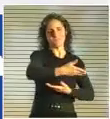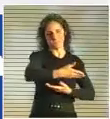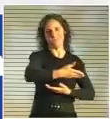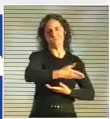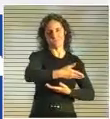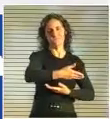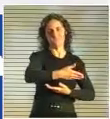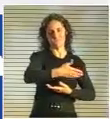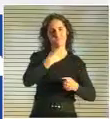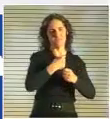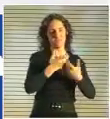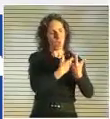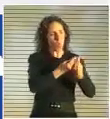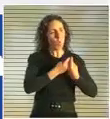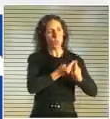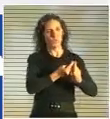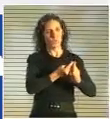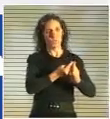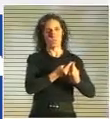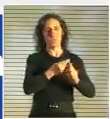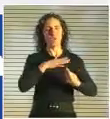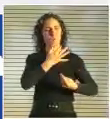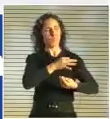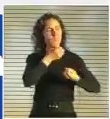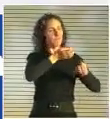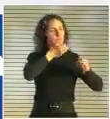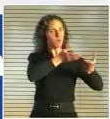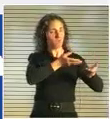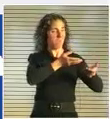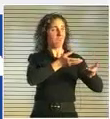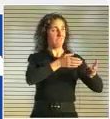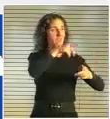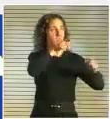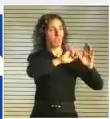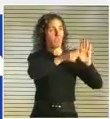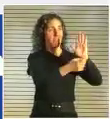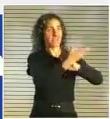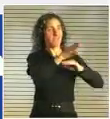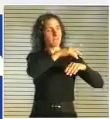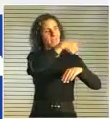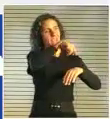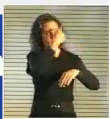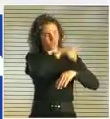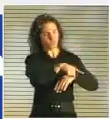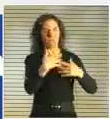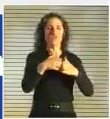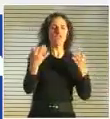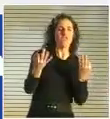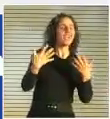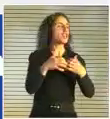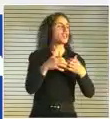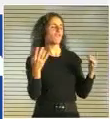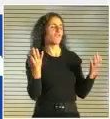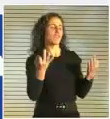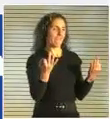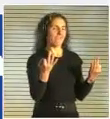information on what's working and not in a business context. Just briefly, these are just some of the things we're doing now